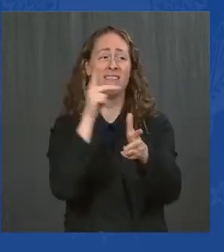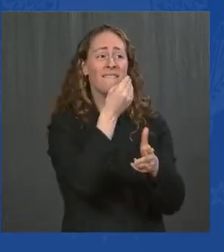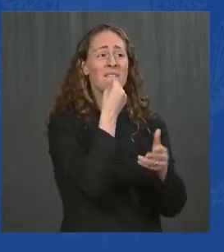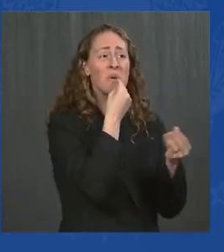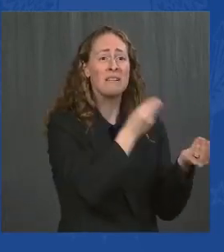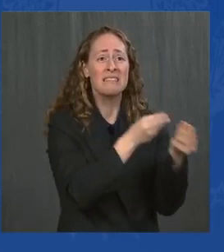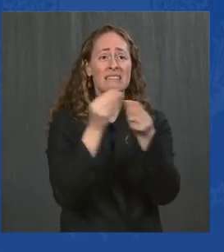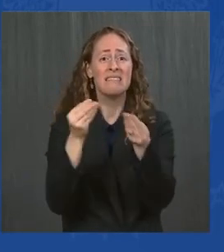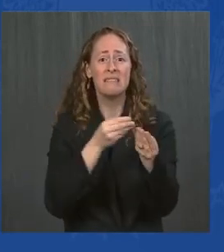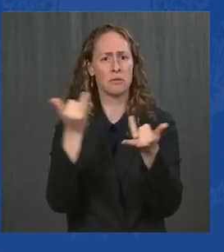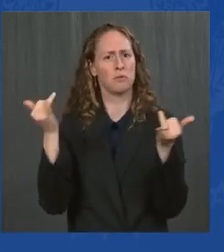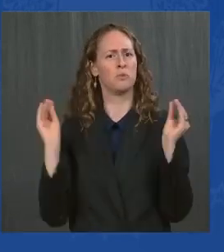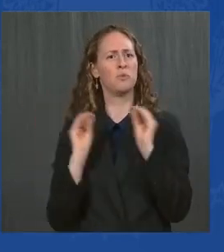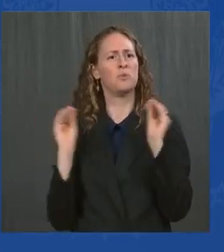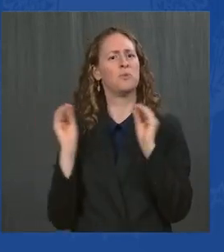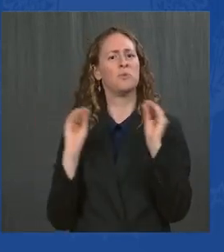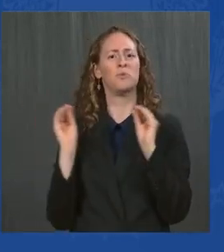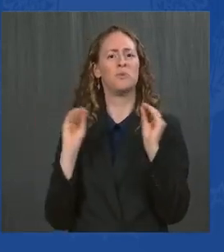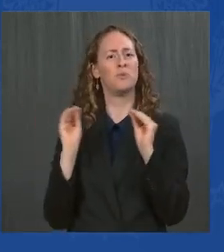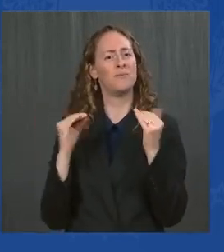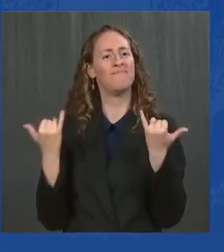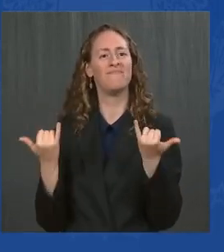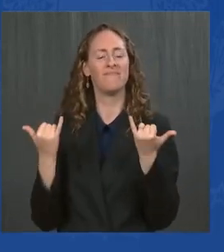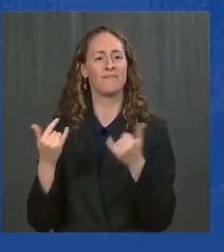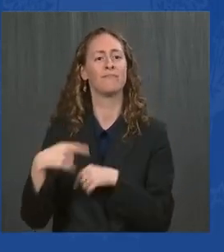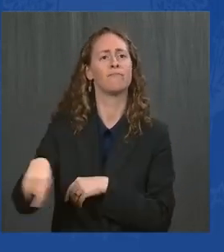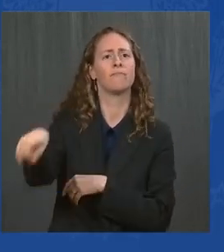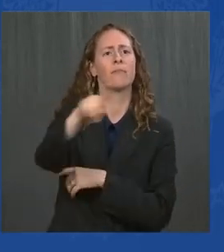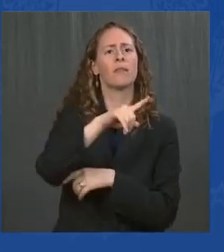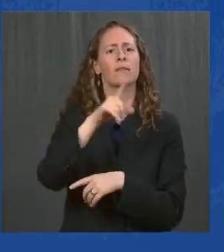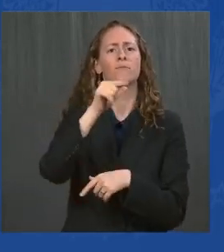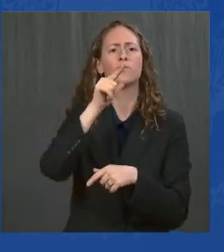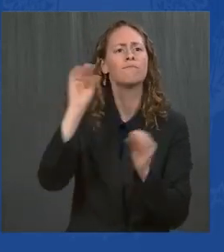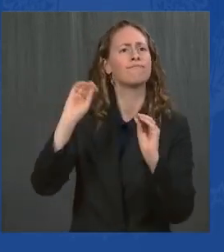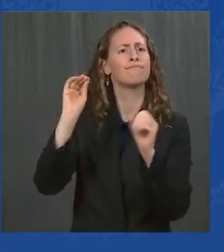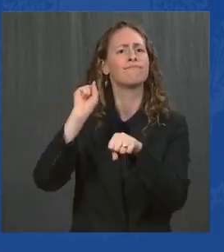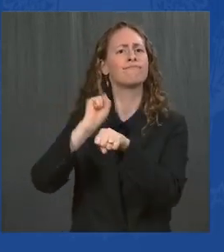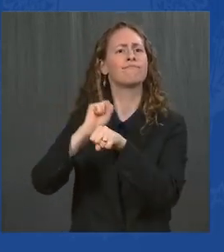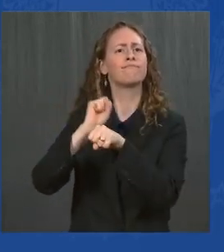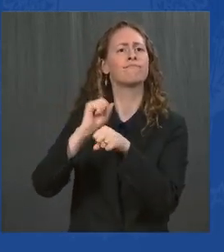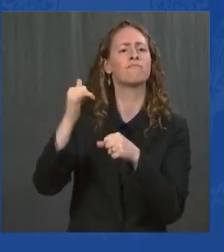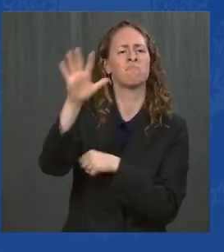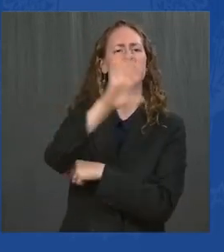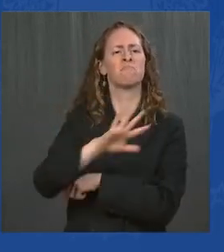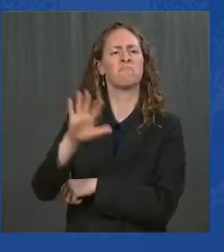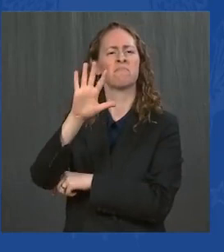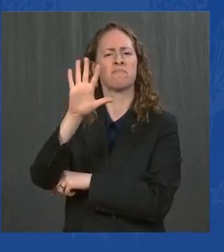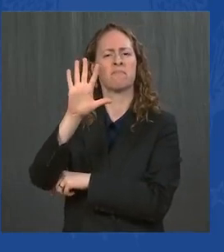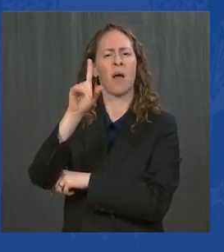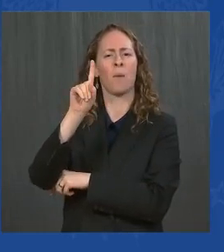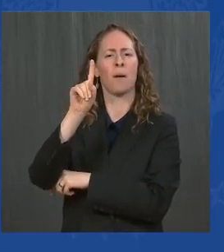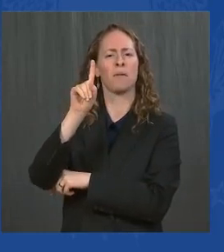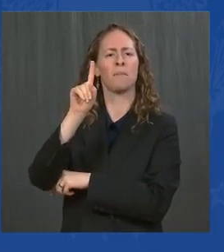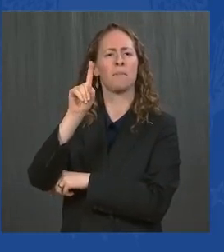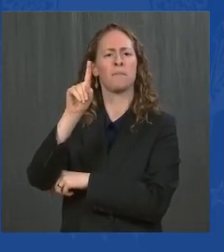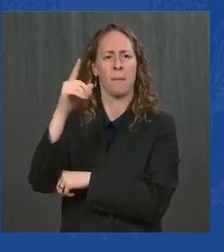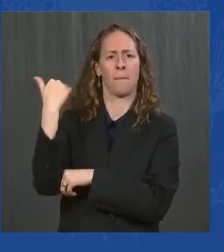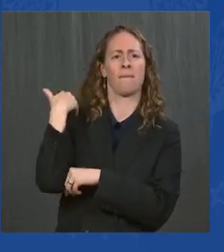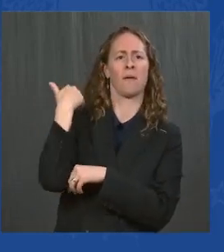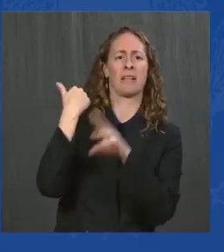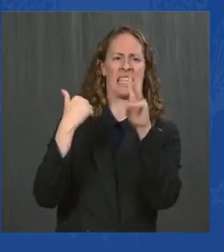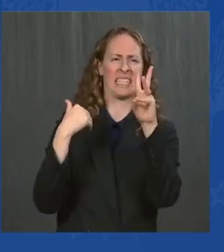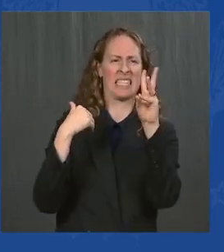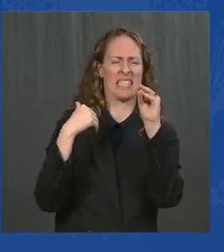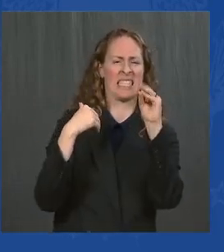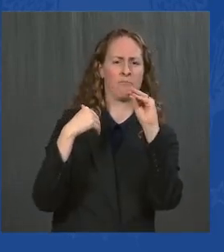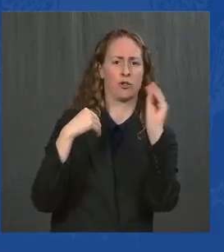The unemployment rate is down from 6.3% to 5.2%, and I believe it's going to continue to go down. And it's no wonder that last week's